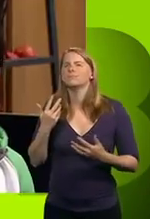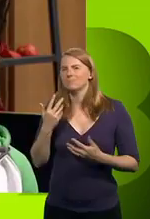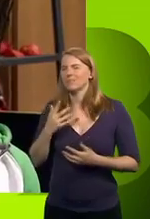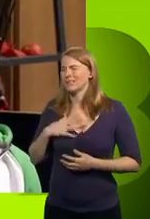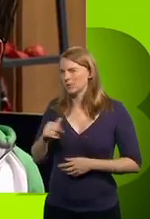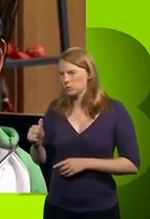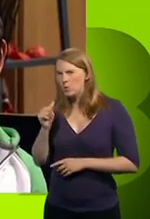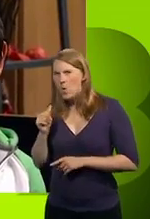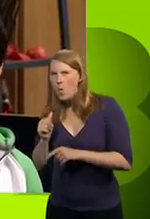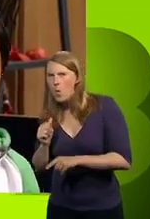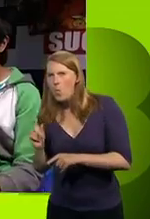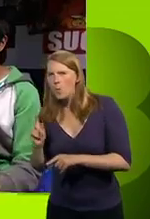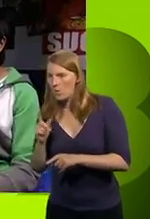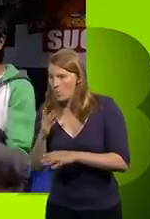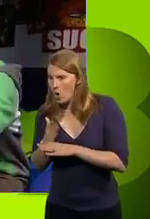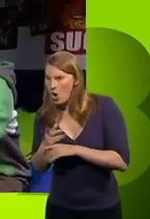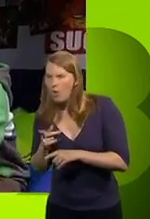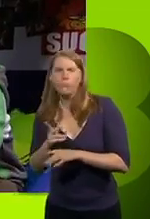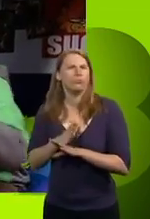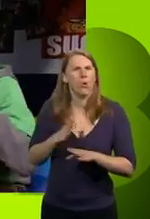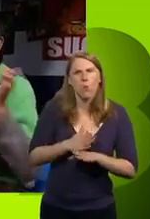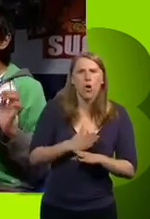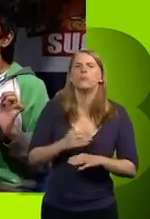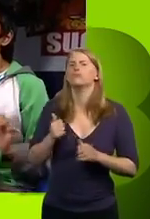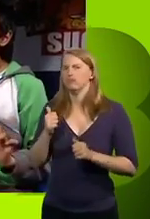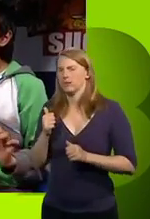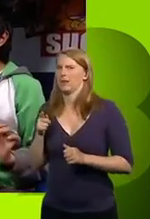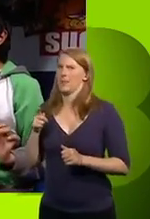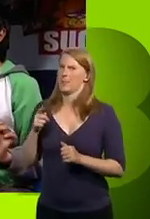doesn't. This is the greatest day of my life. Let's start with these blue ones.